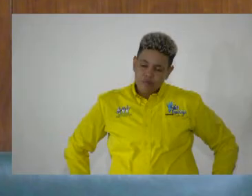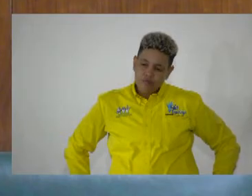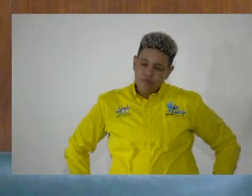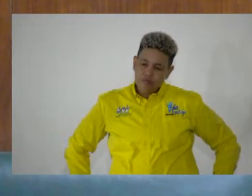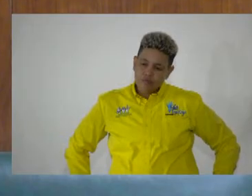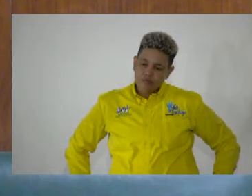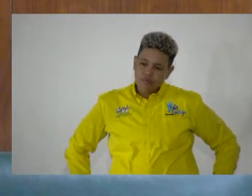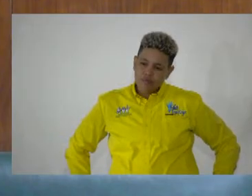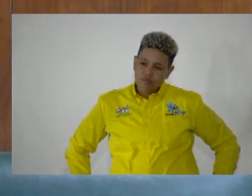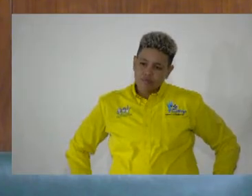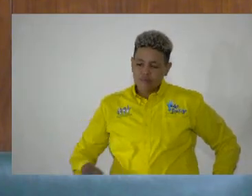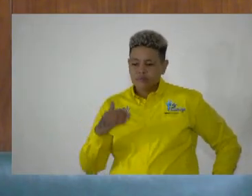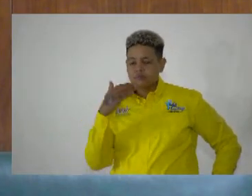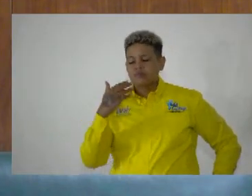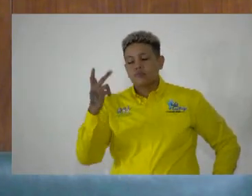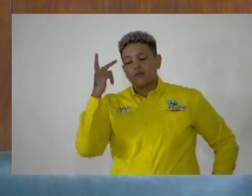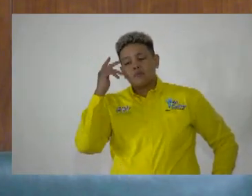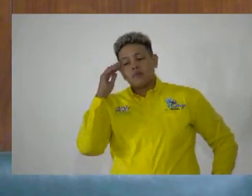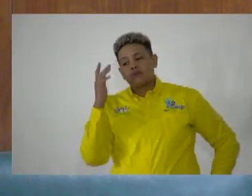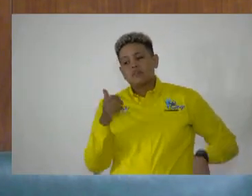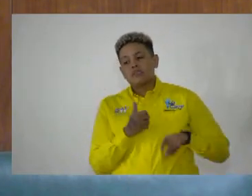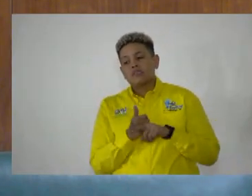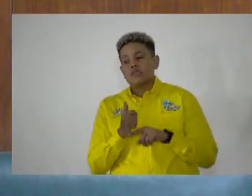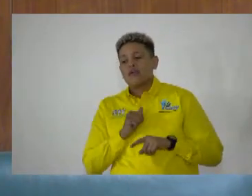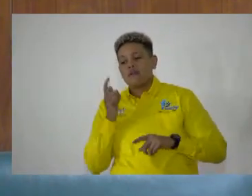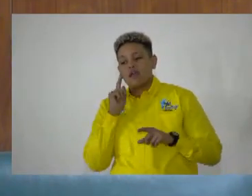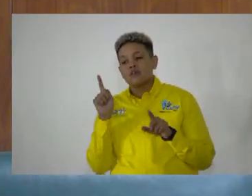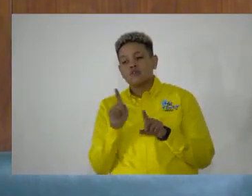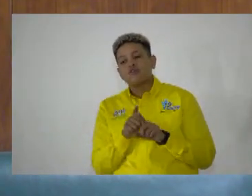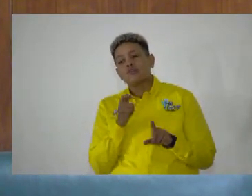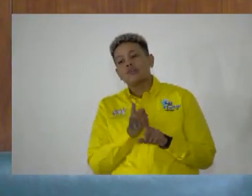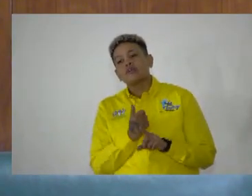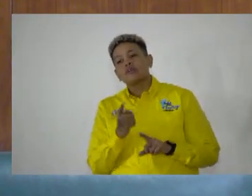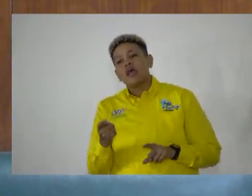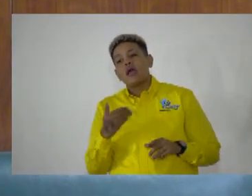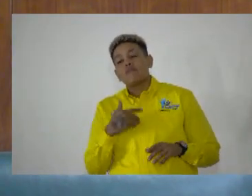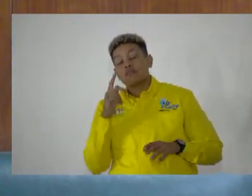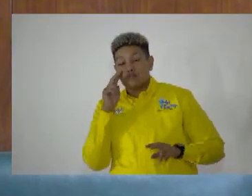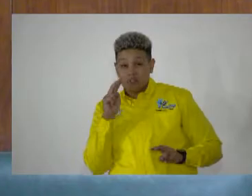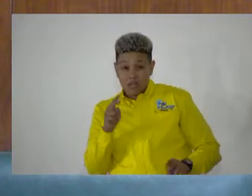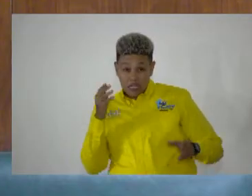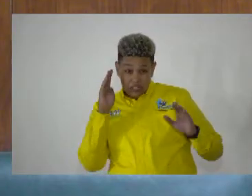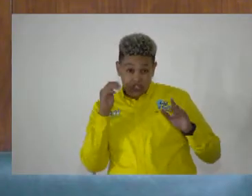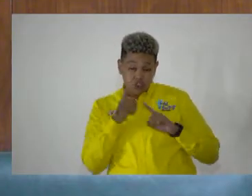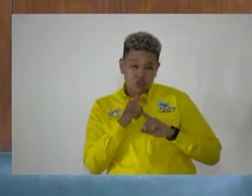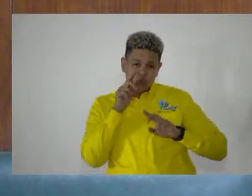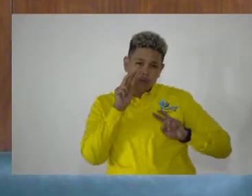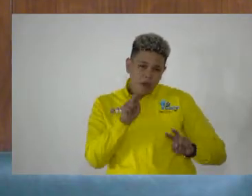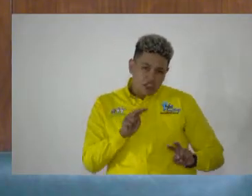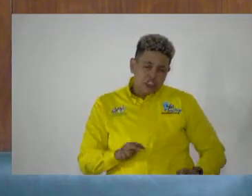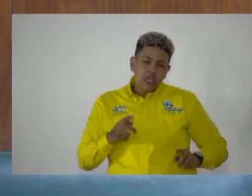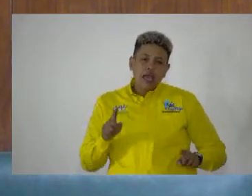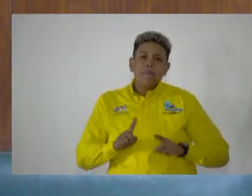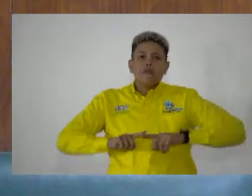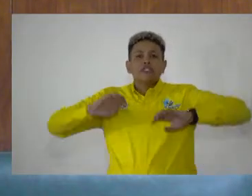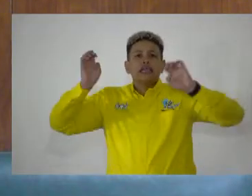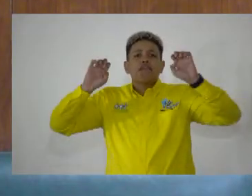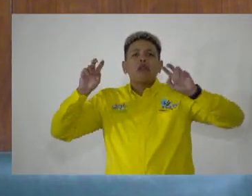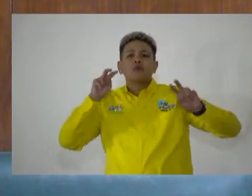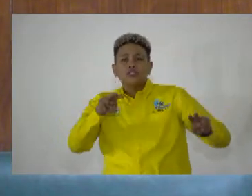you. But Prime Minister, so I agree that you have to pay careful attention to the monitoring and